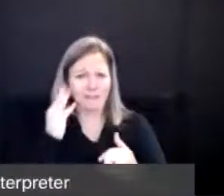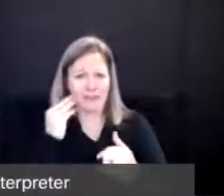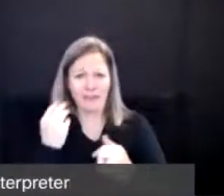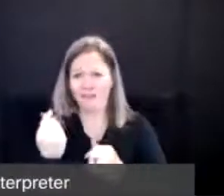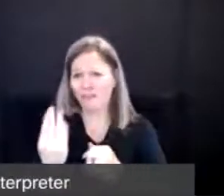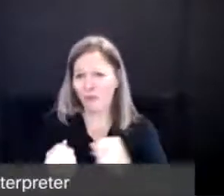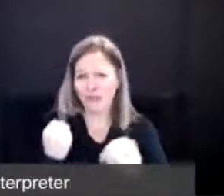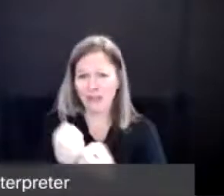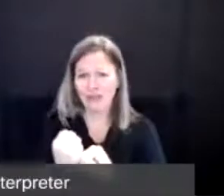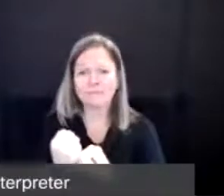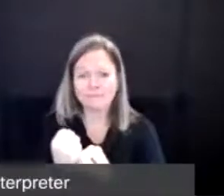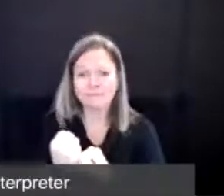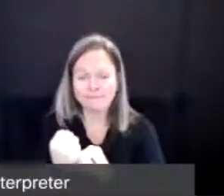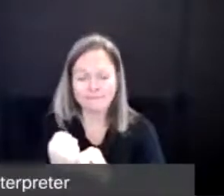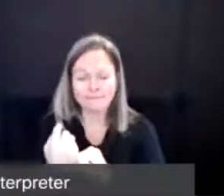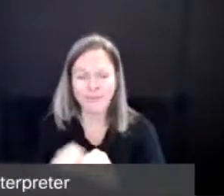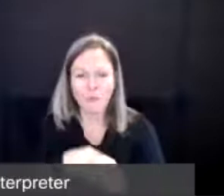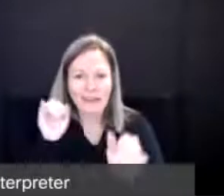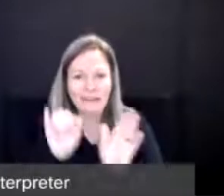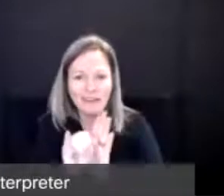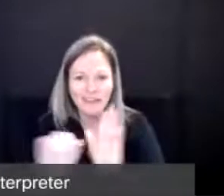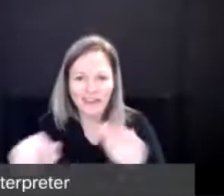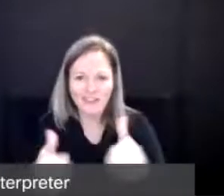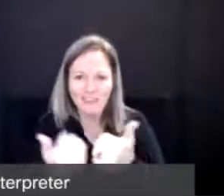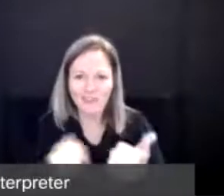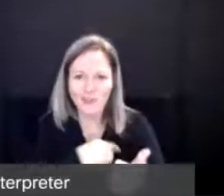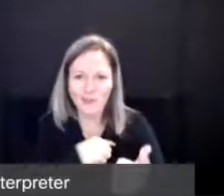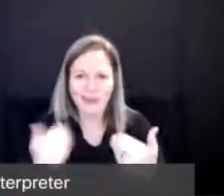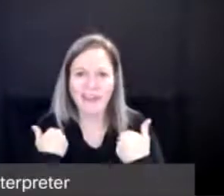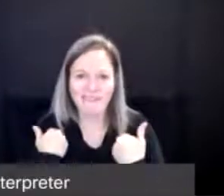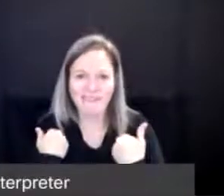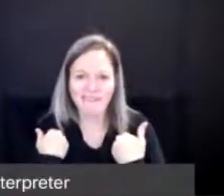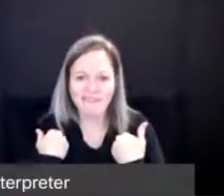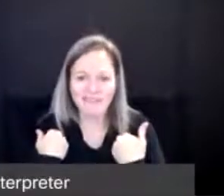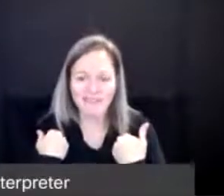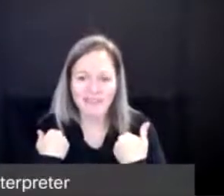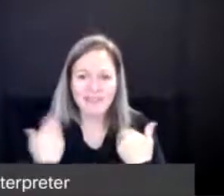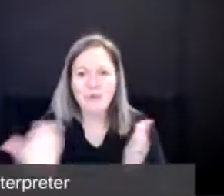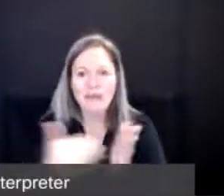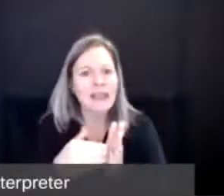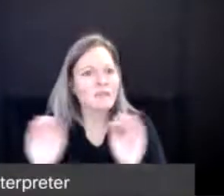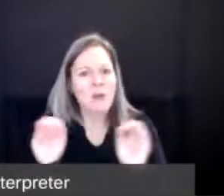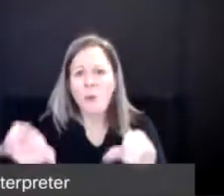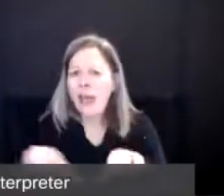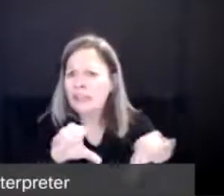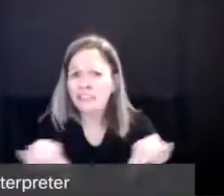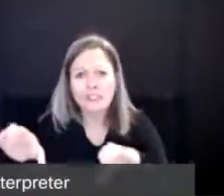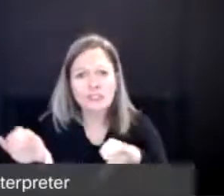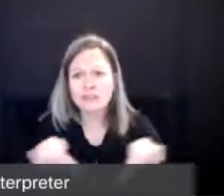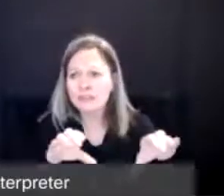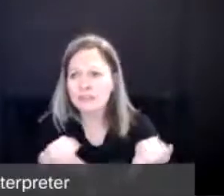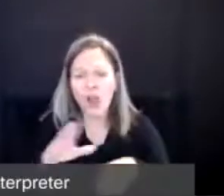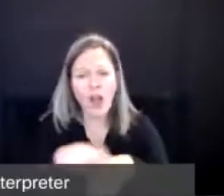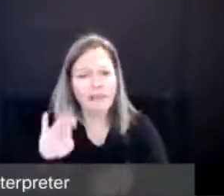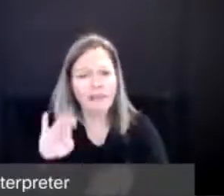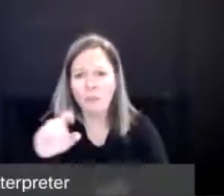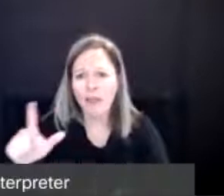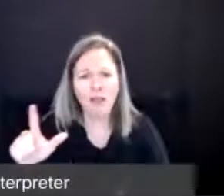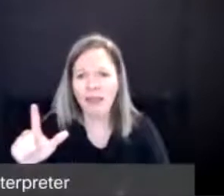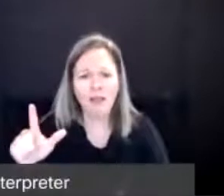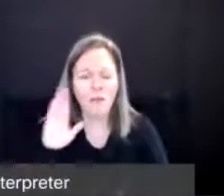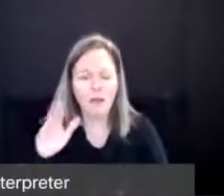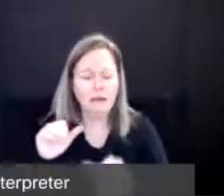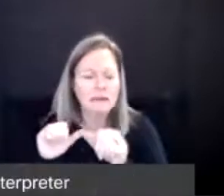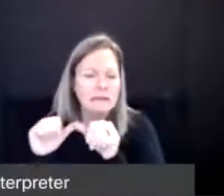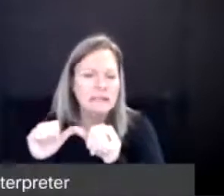identified the challenges that we do have. So again, no action on this bill is going to continue